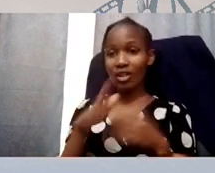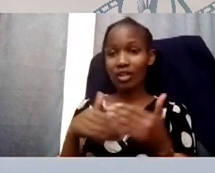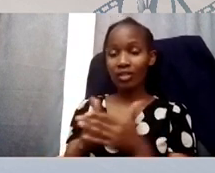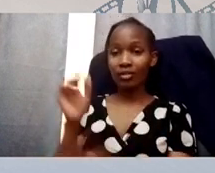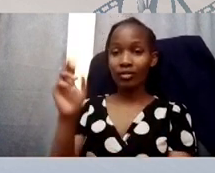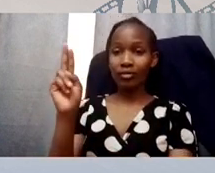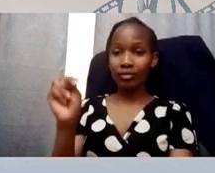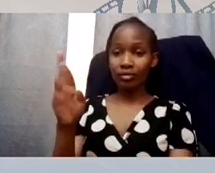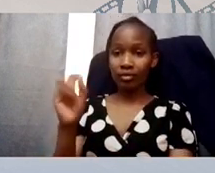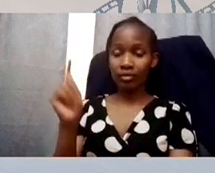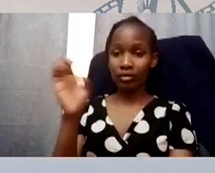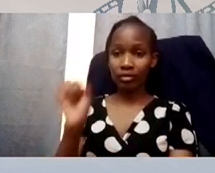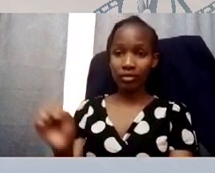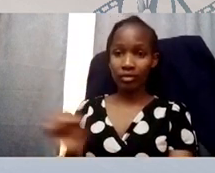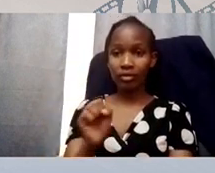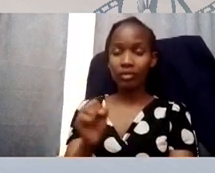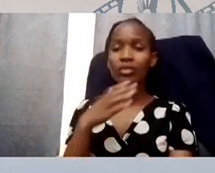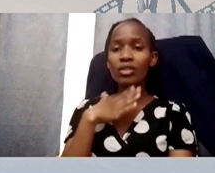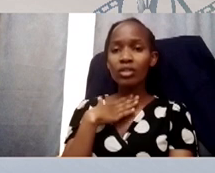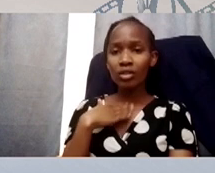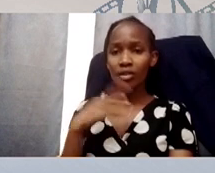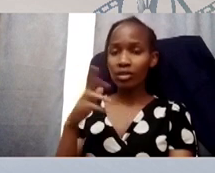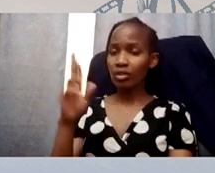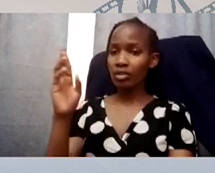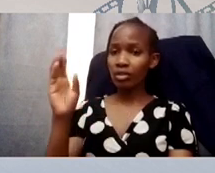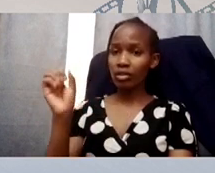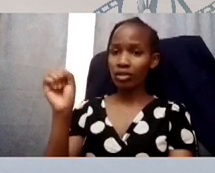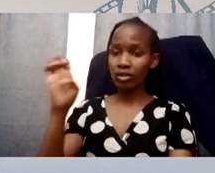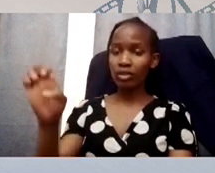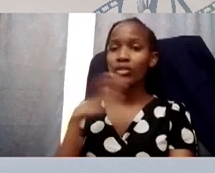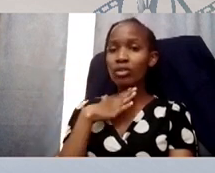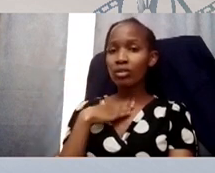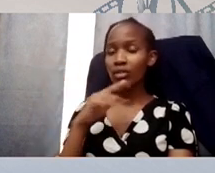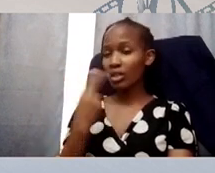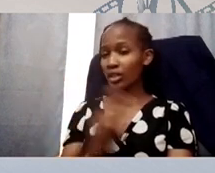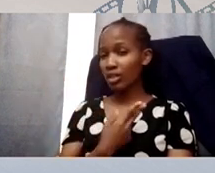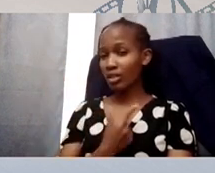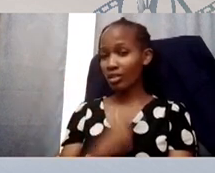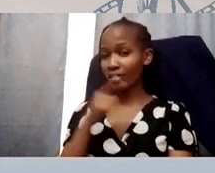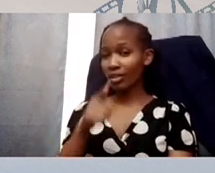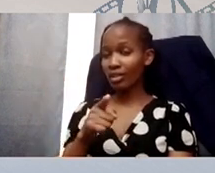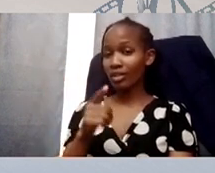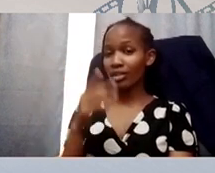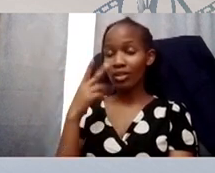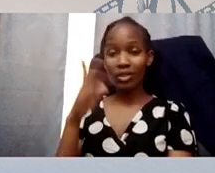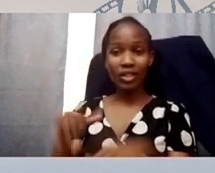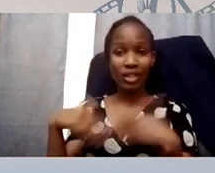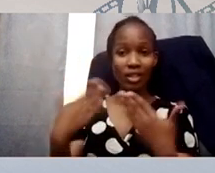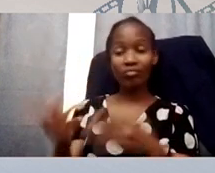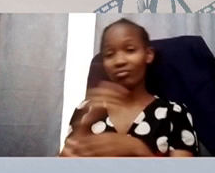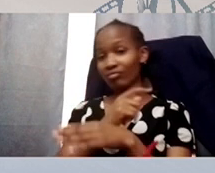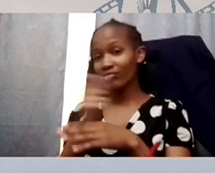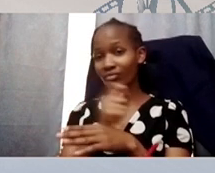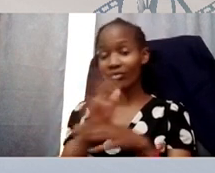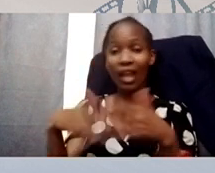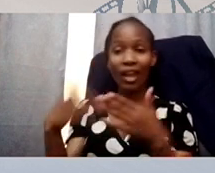avenue. Rose, would you like us to visit you from the Kenya International Sports Film Festival to see how you go about with your training, how you interact with your